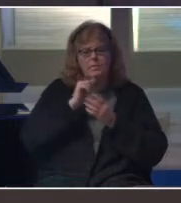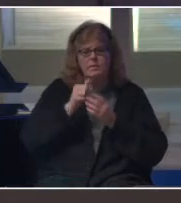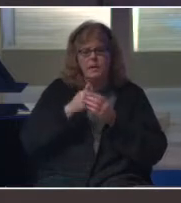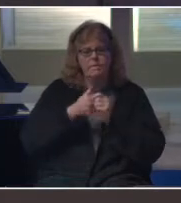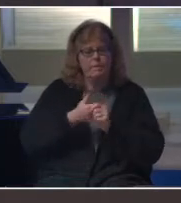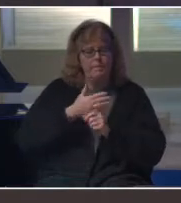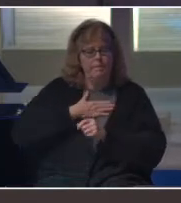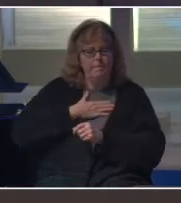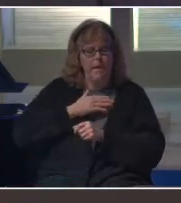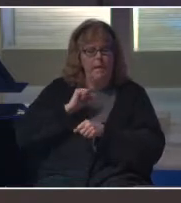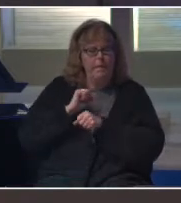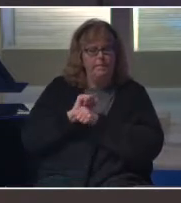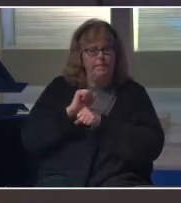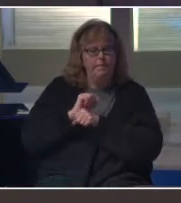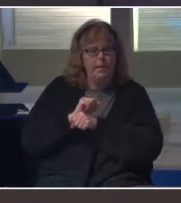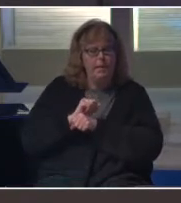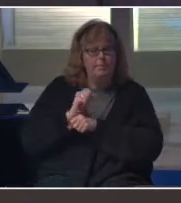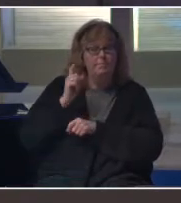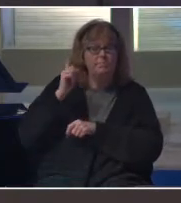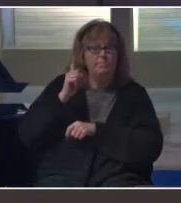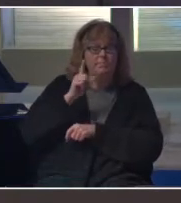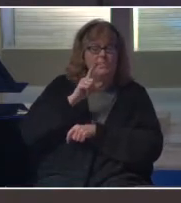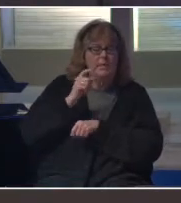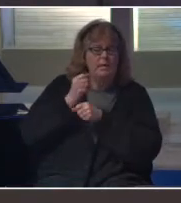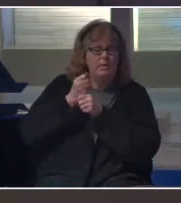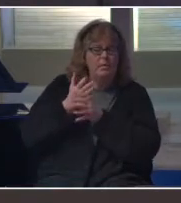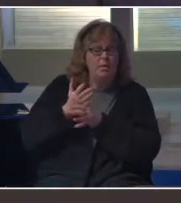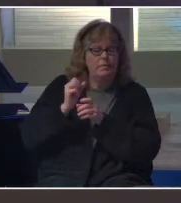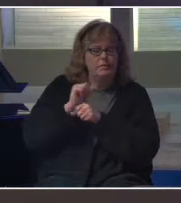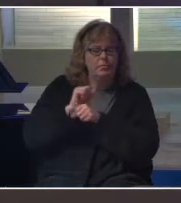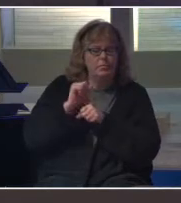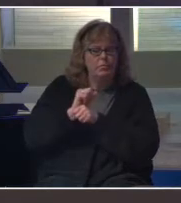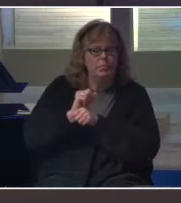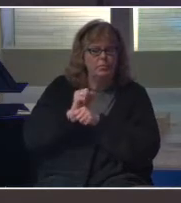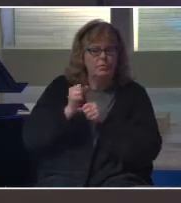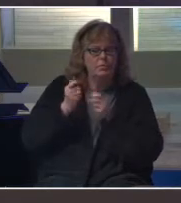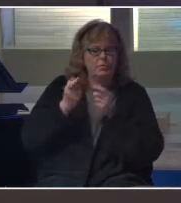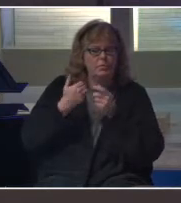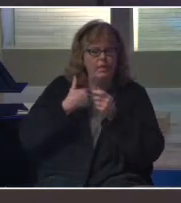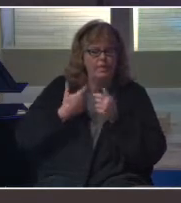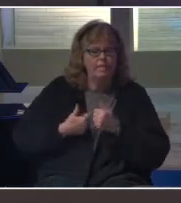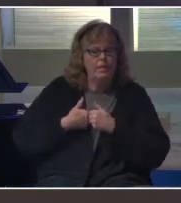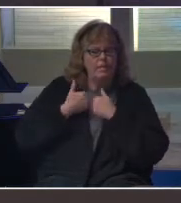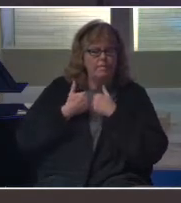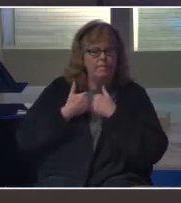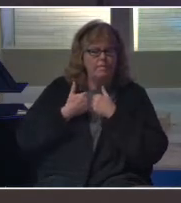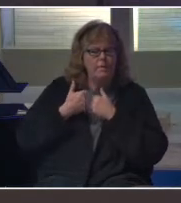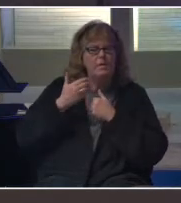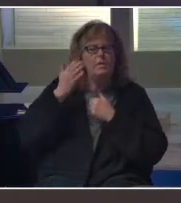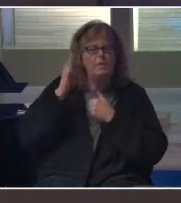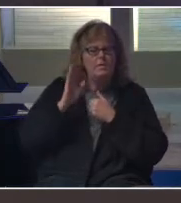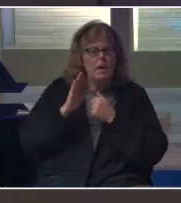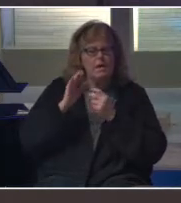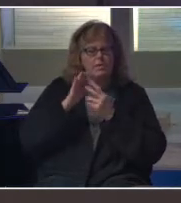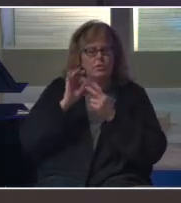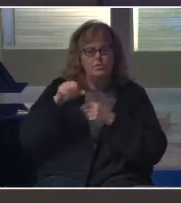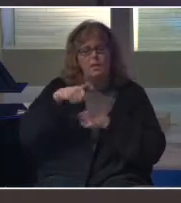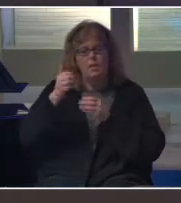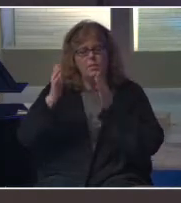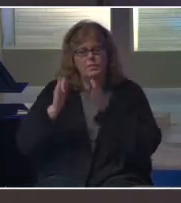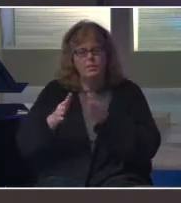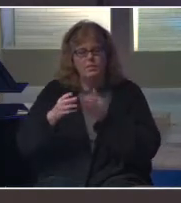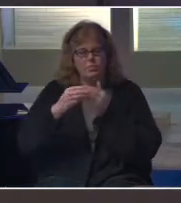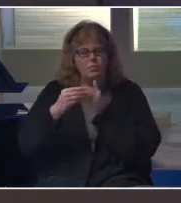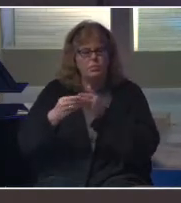my merit. It was the Lord who caused those works to come and have life. God chose another person to